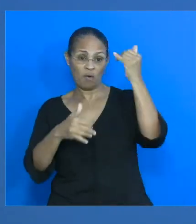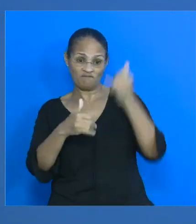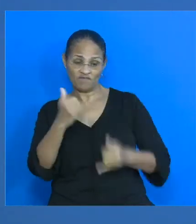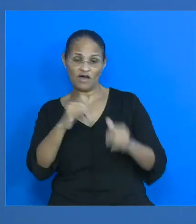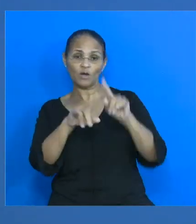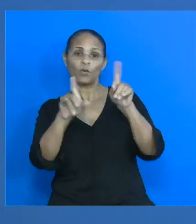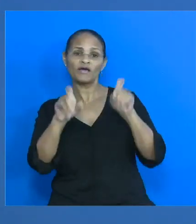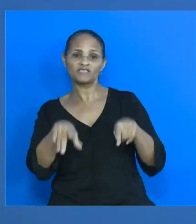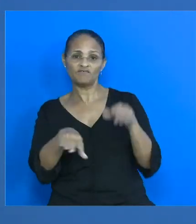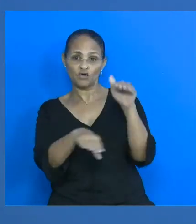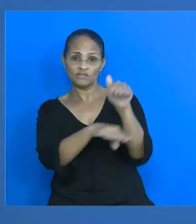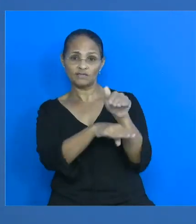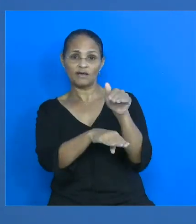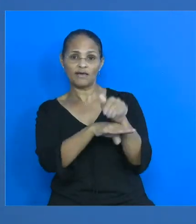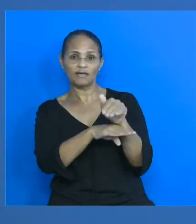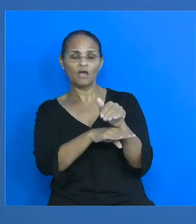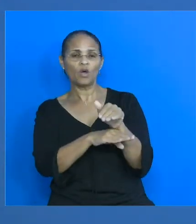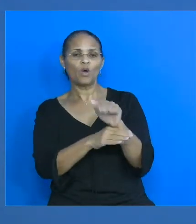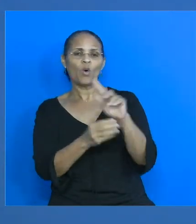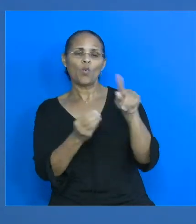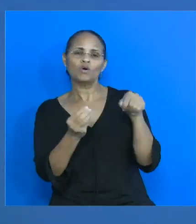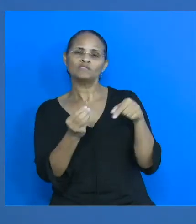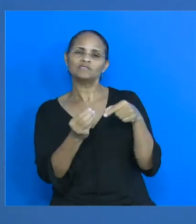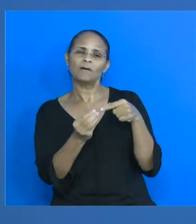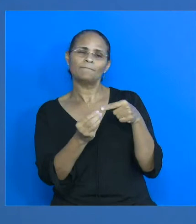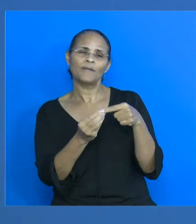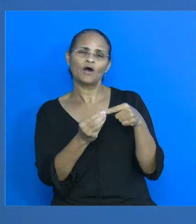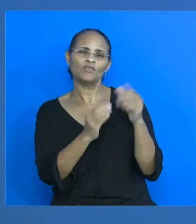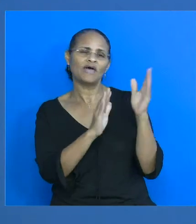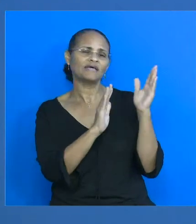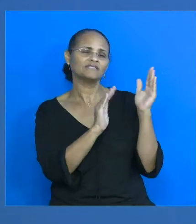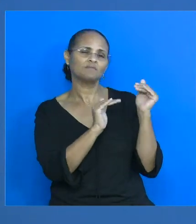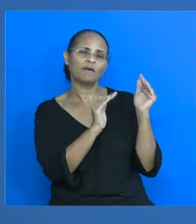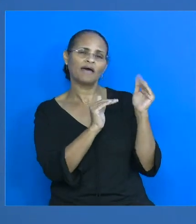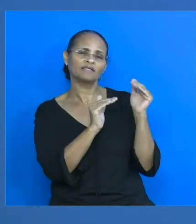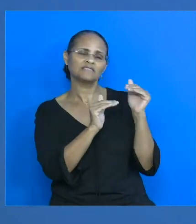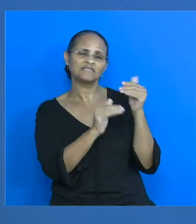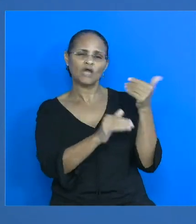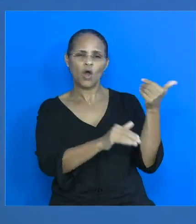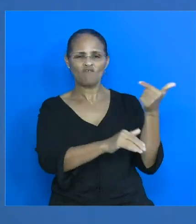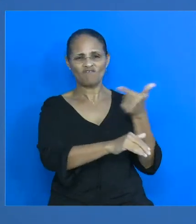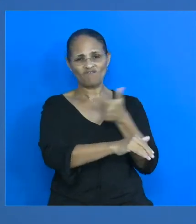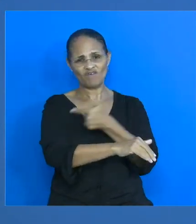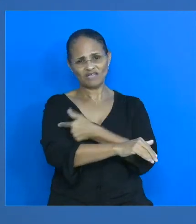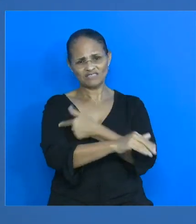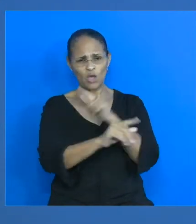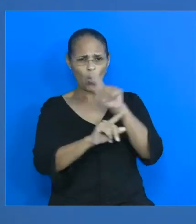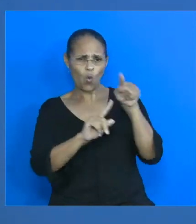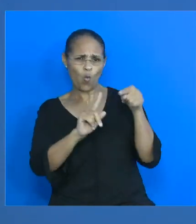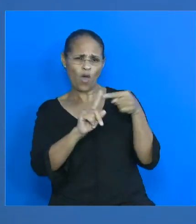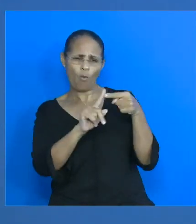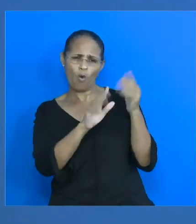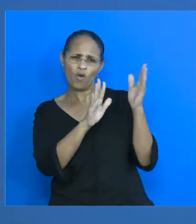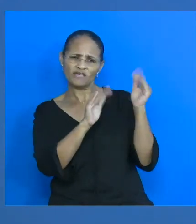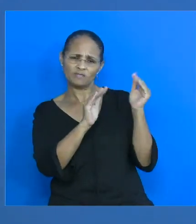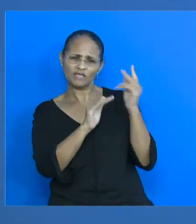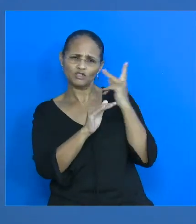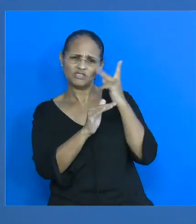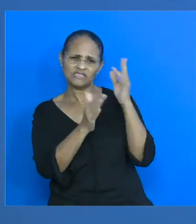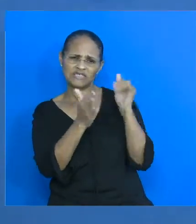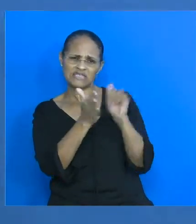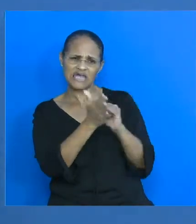for tonight was about the expectancy of a vaccine. When will we be expected to see that on the